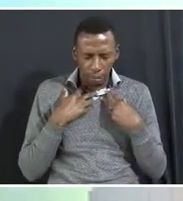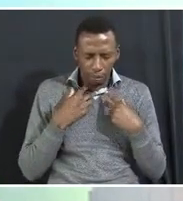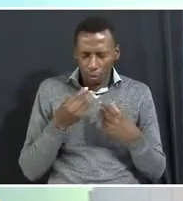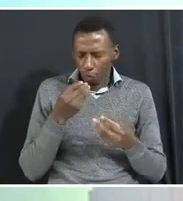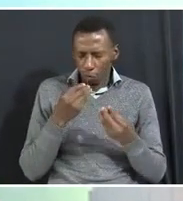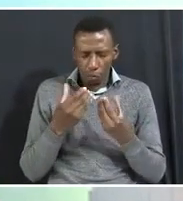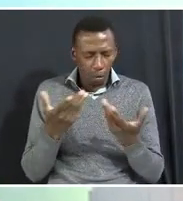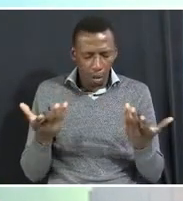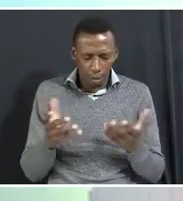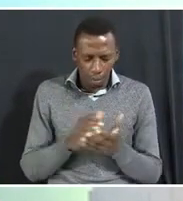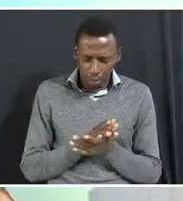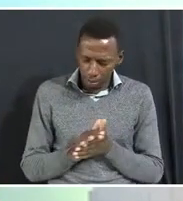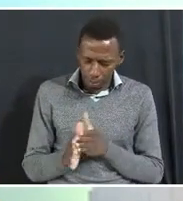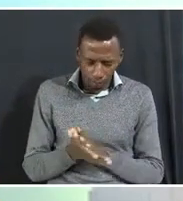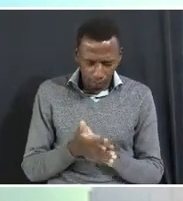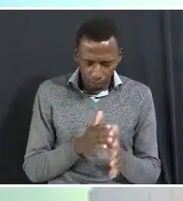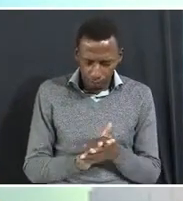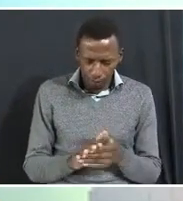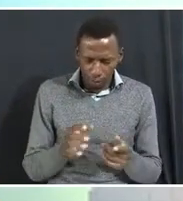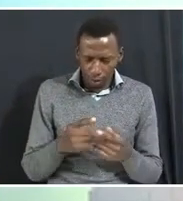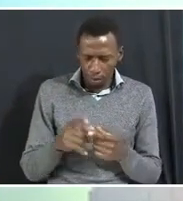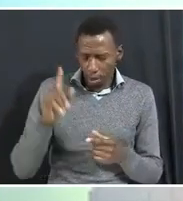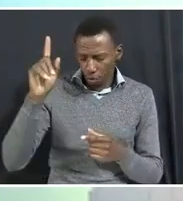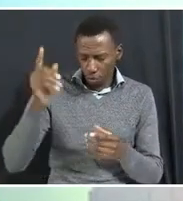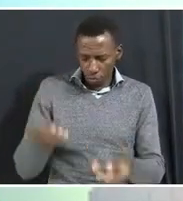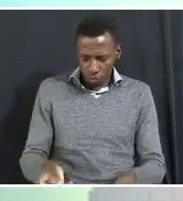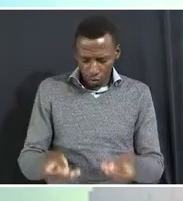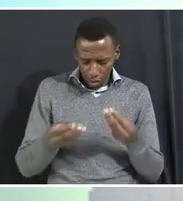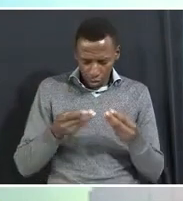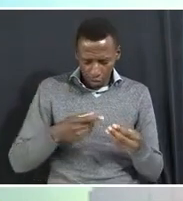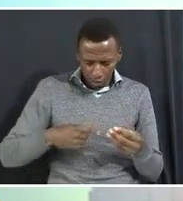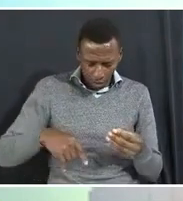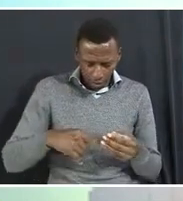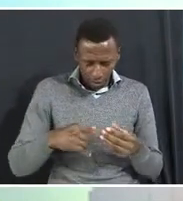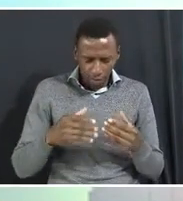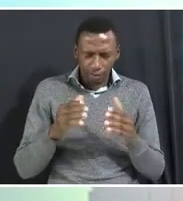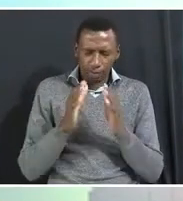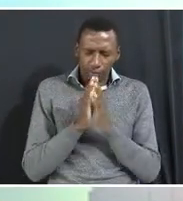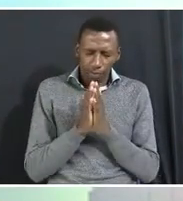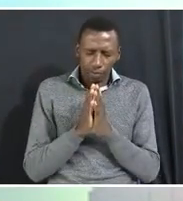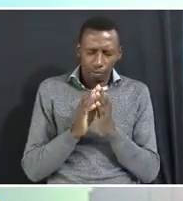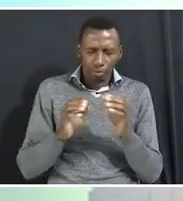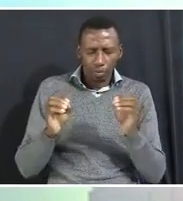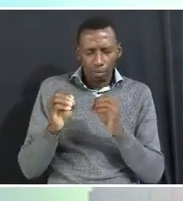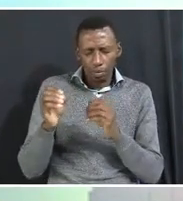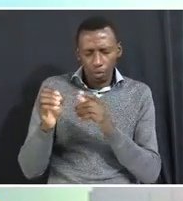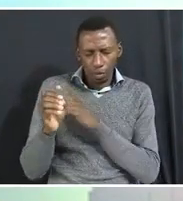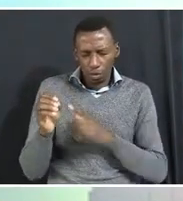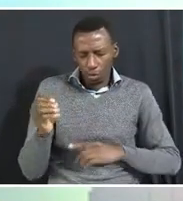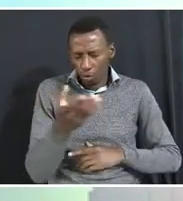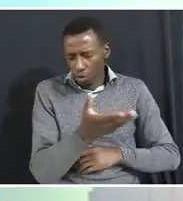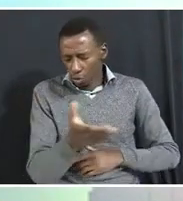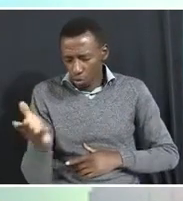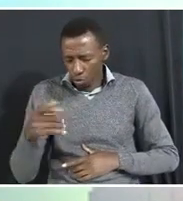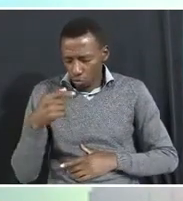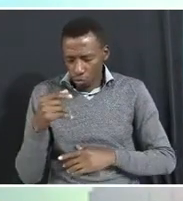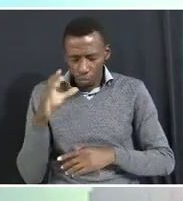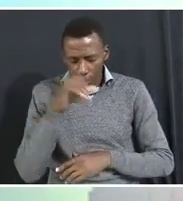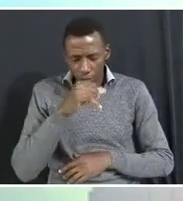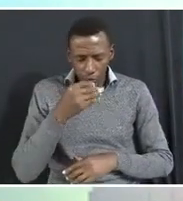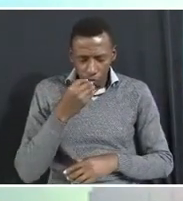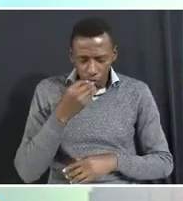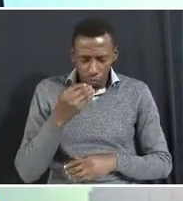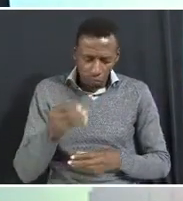eat, but it's granted for us. I pray, O God, for provision for them too, even as we